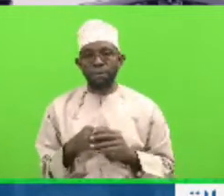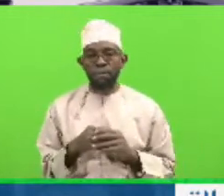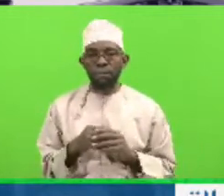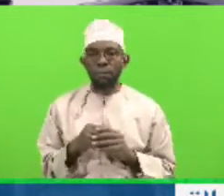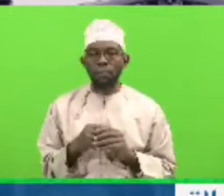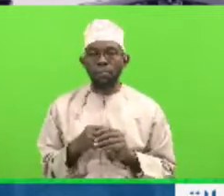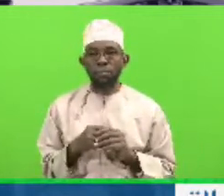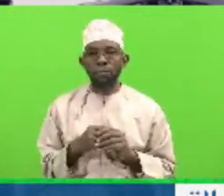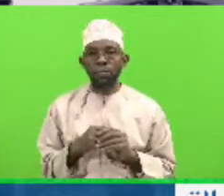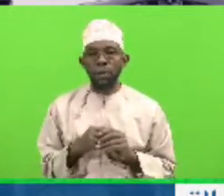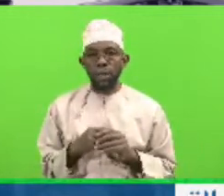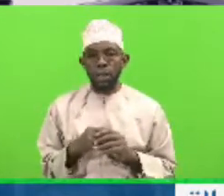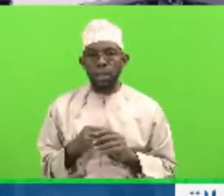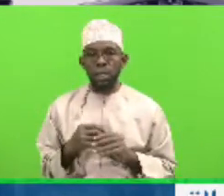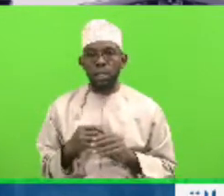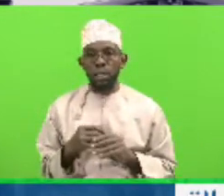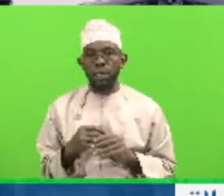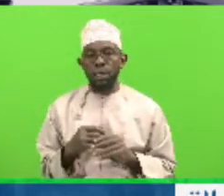of this group.